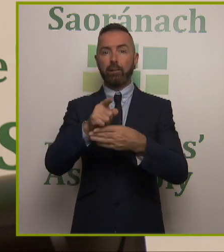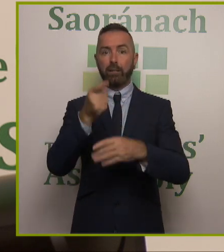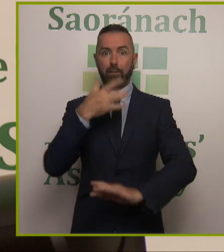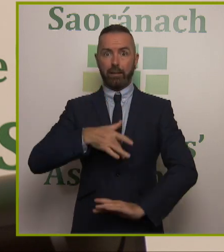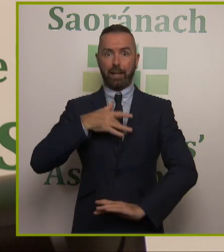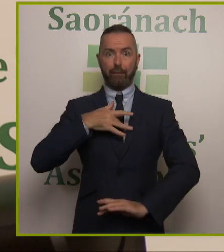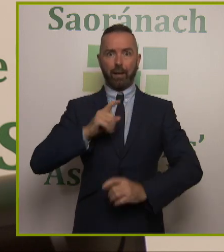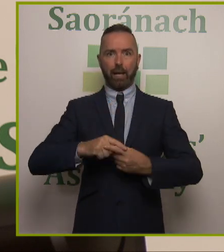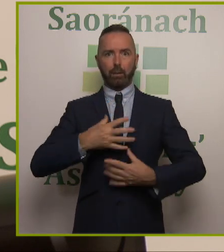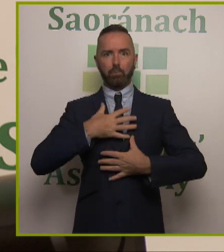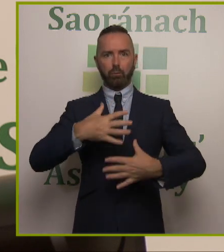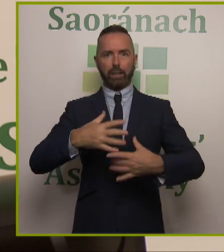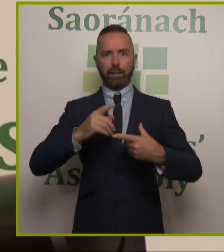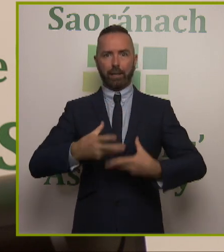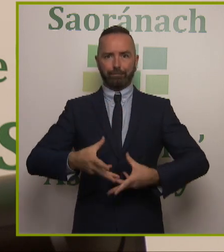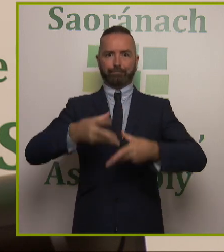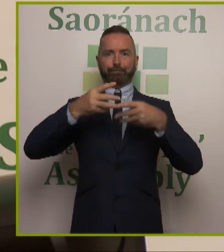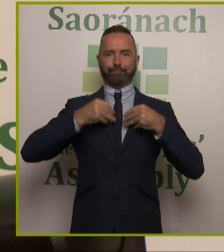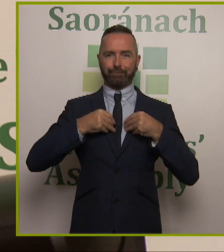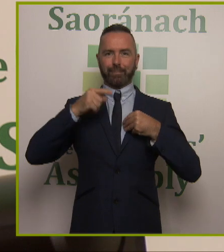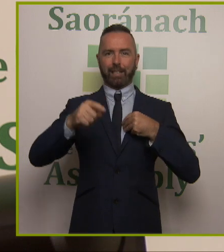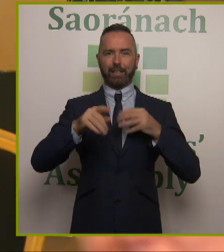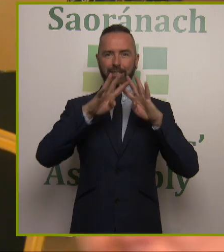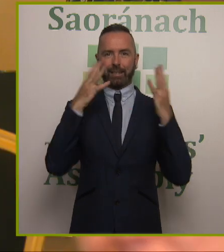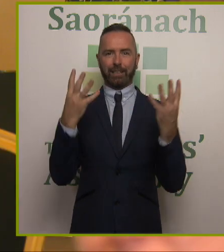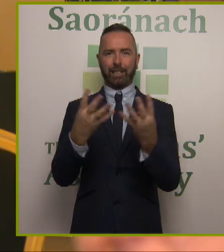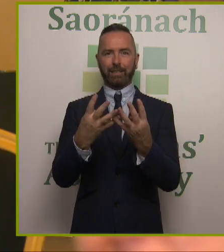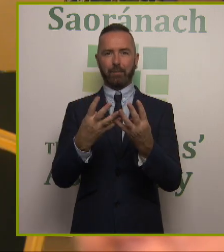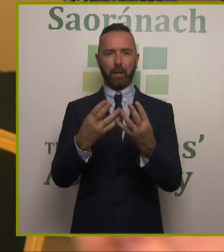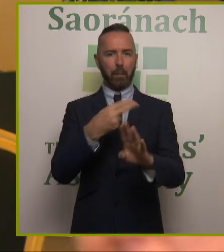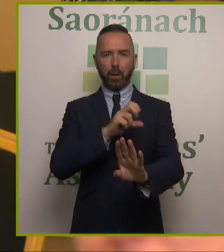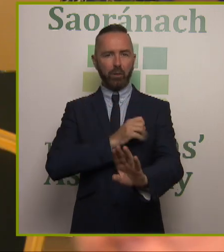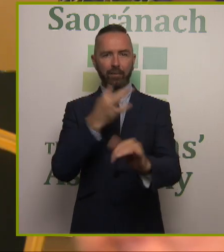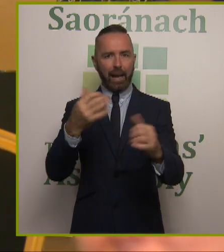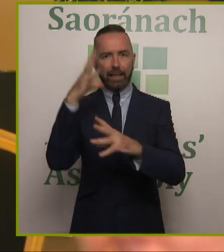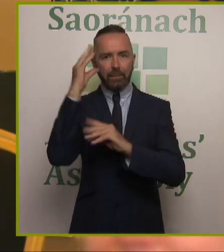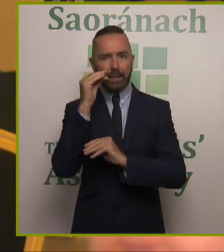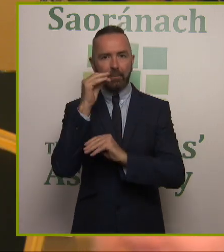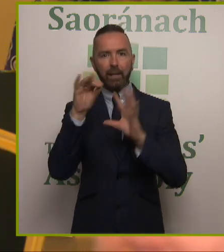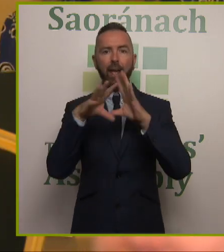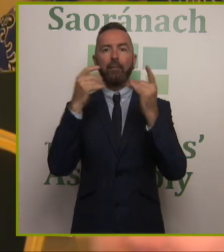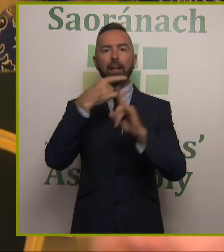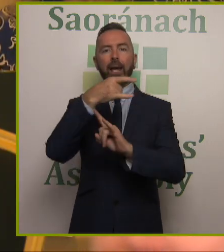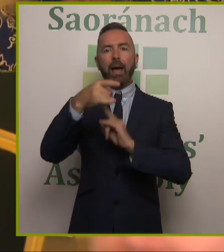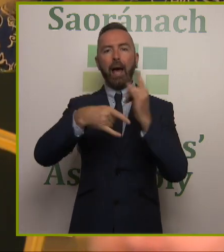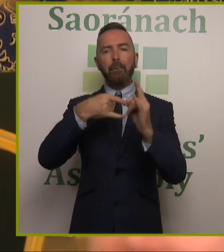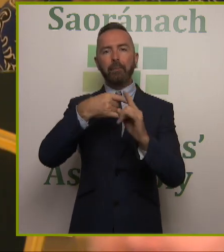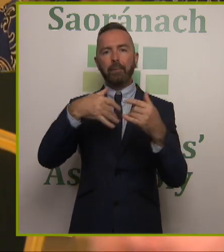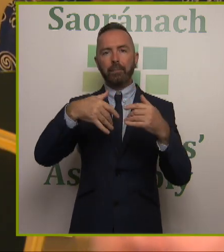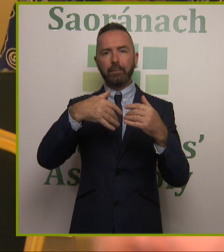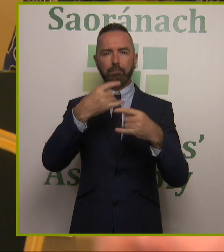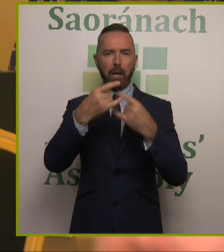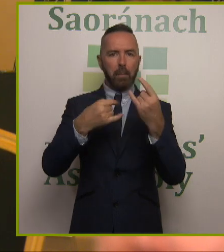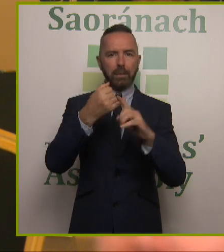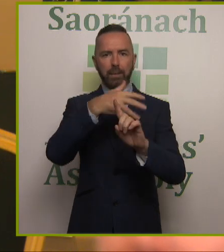living and breathing this. I'm not sure any of them actually sleep. There's so much that happens in the background, as you can imagine, not only to get the